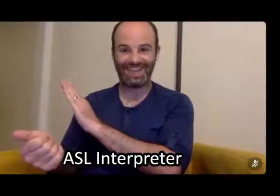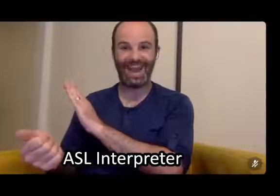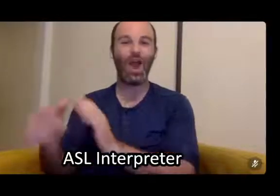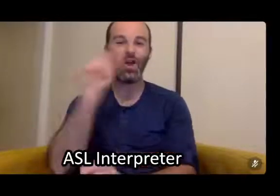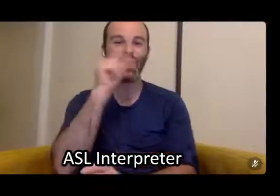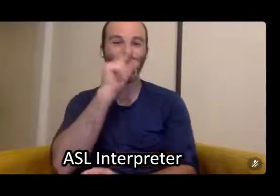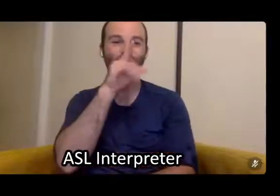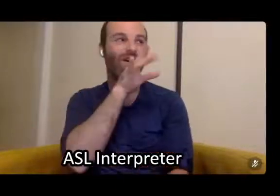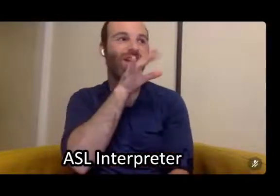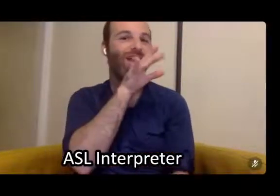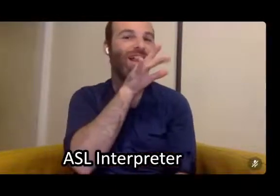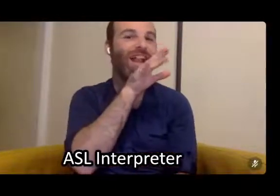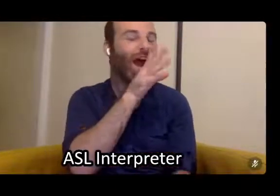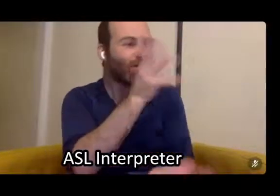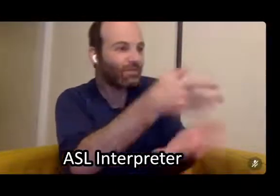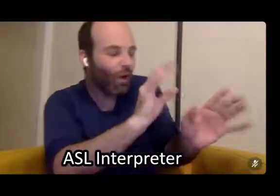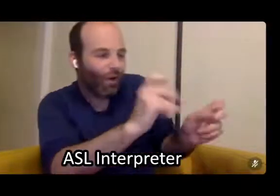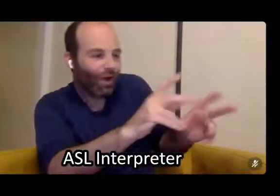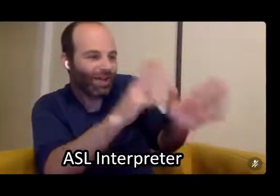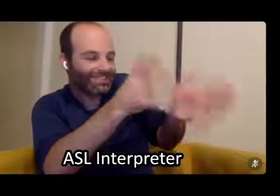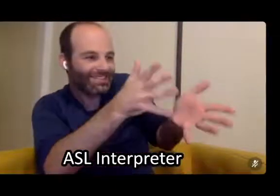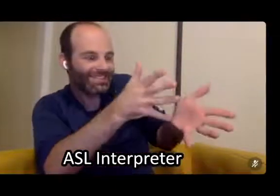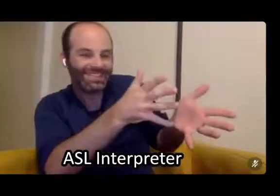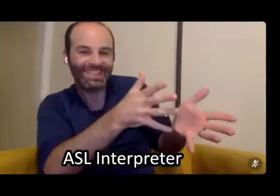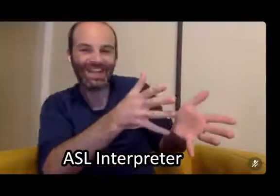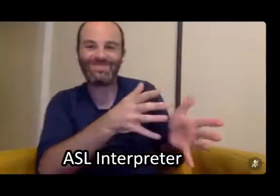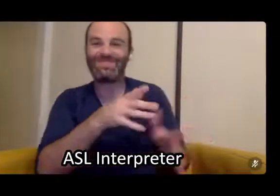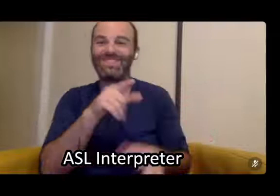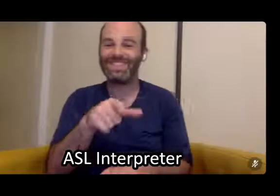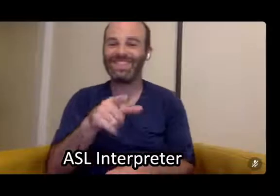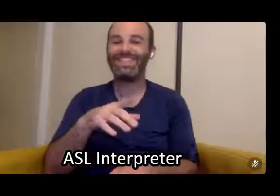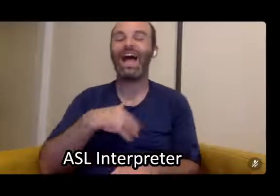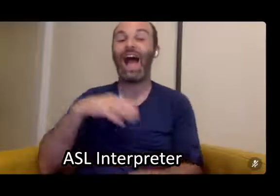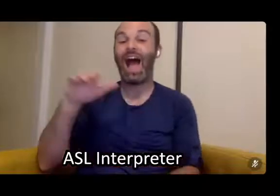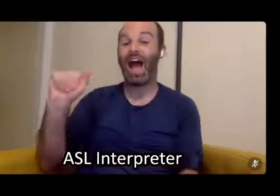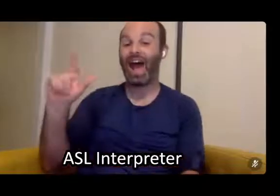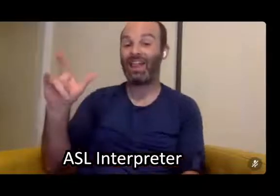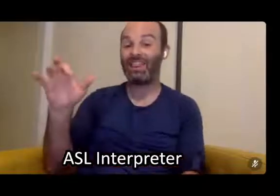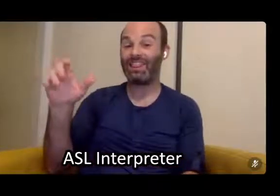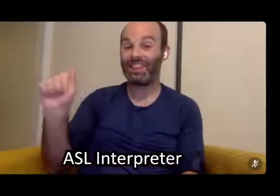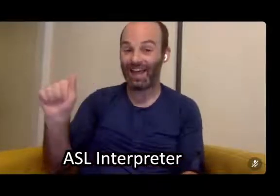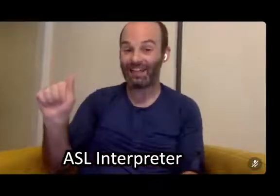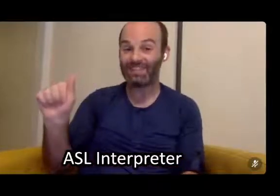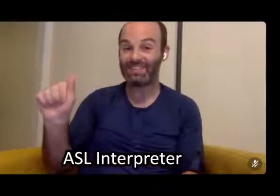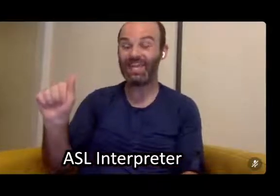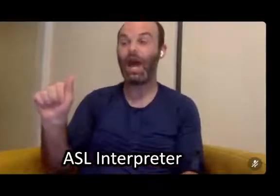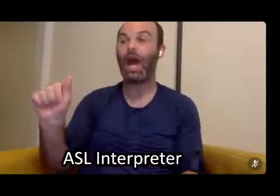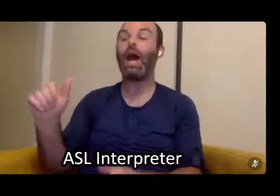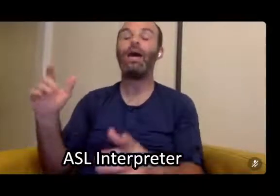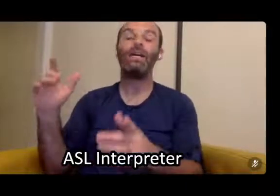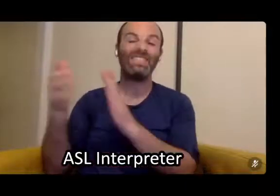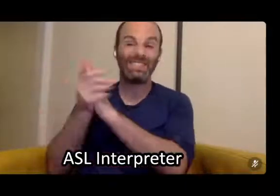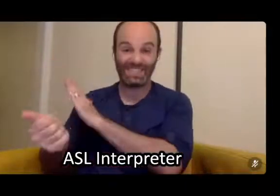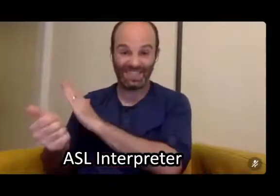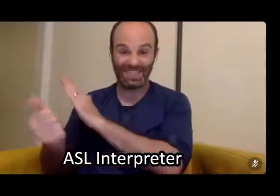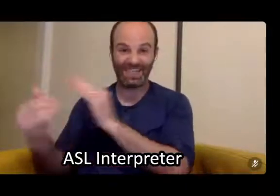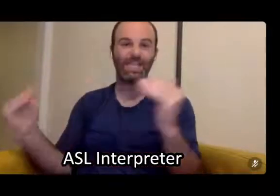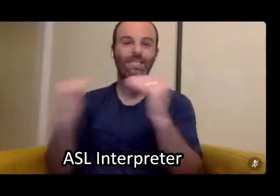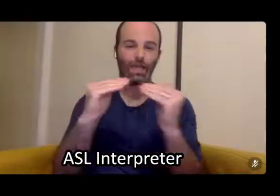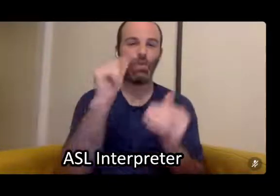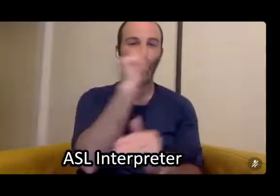stop. They're listening to everything. An A lady skill is a much more complex version of that, where you have to